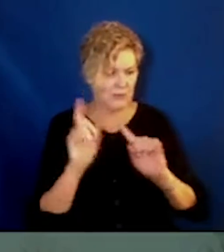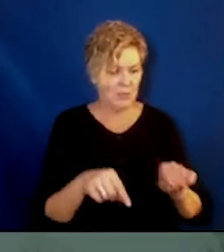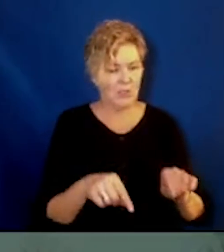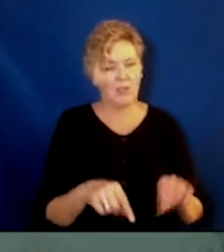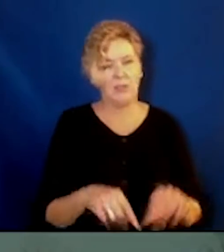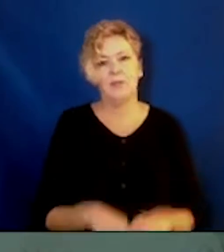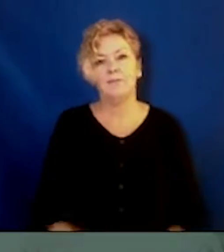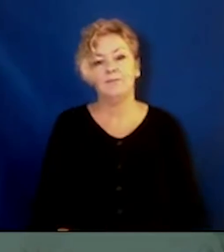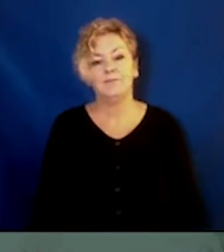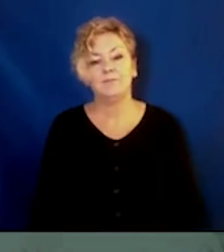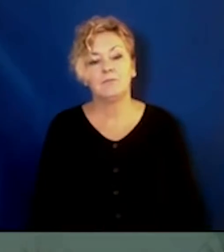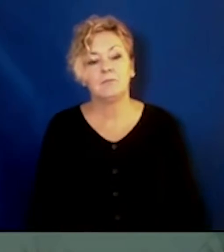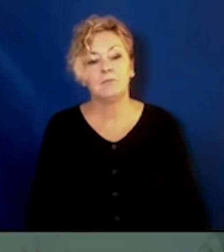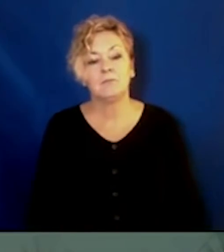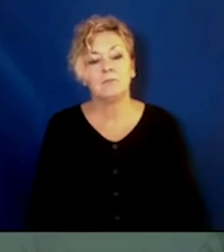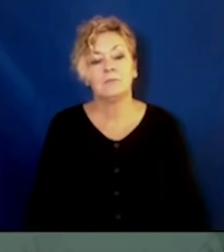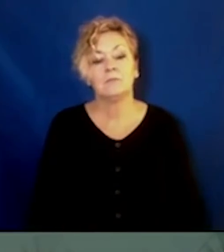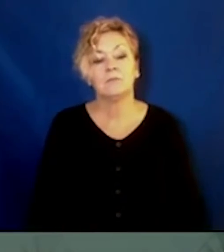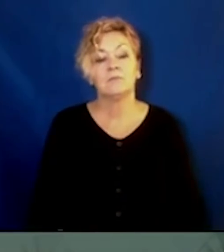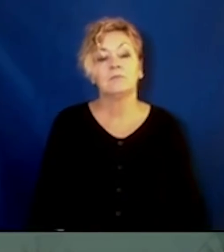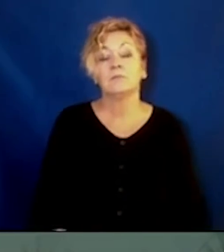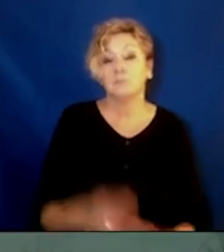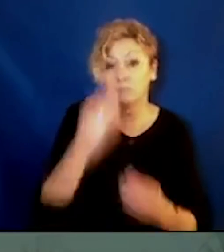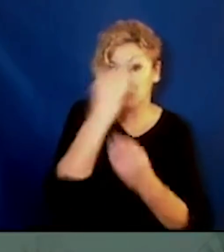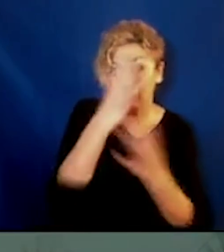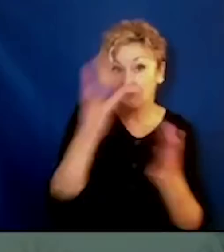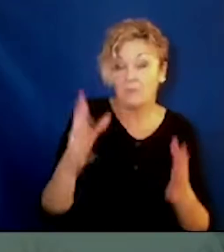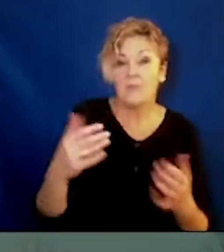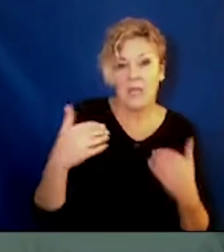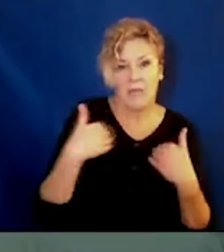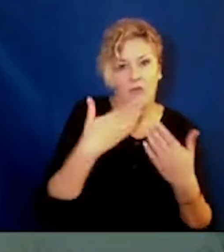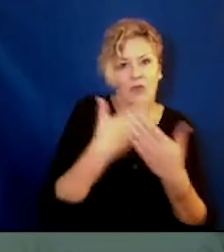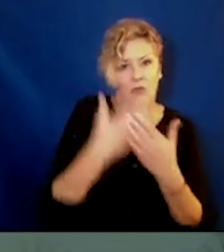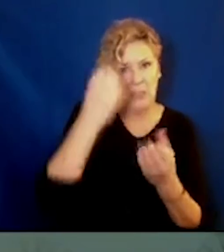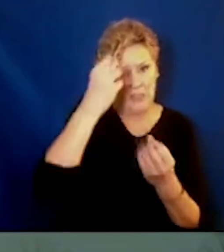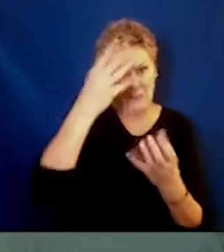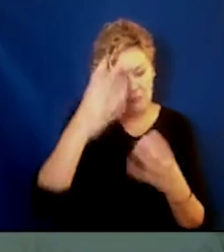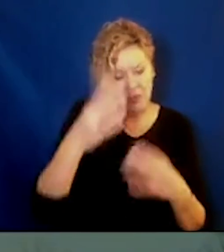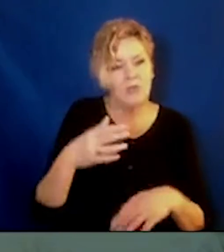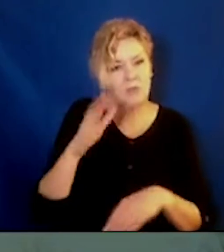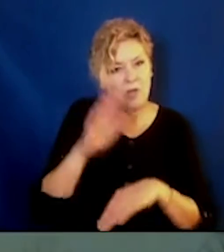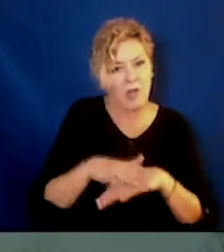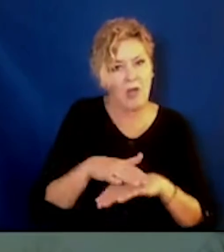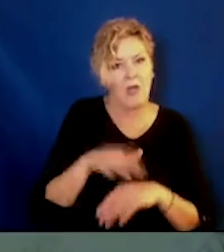actually occurs. It's a science-based response, so it's not something that we can predict ahead